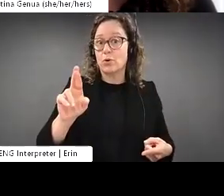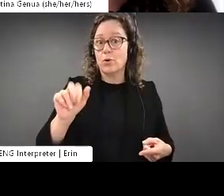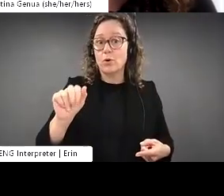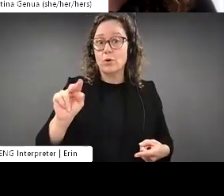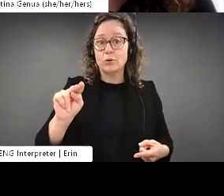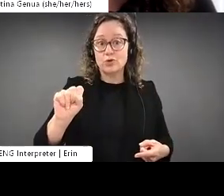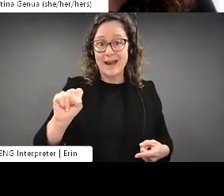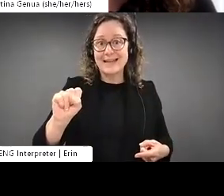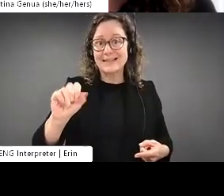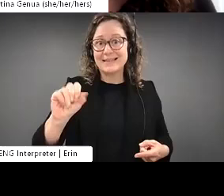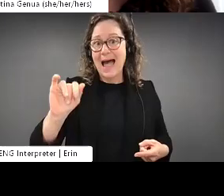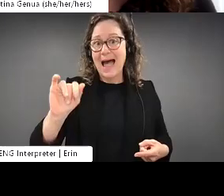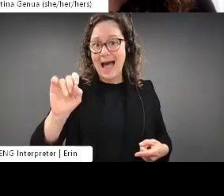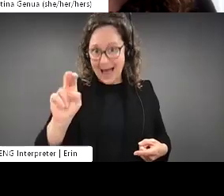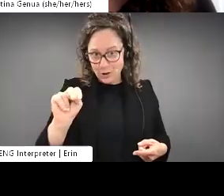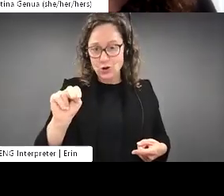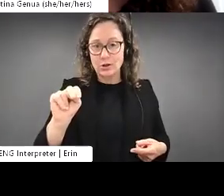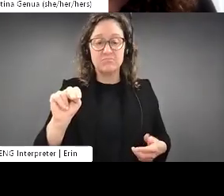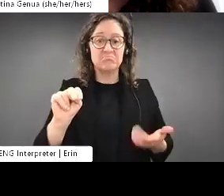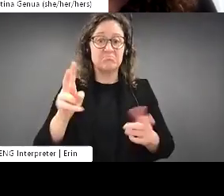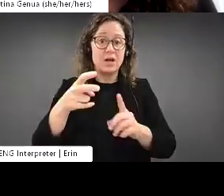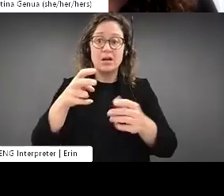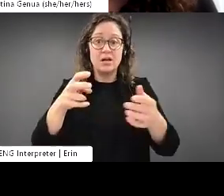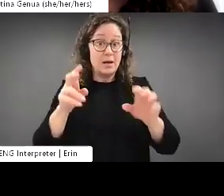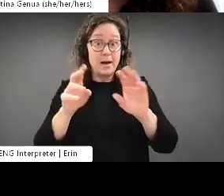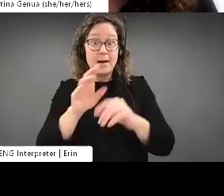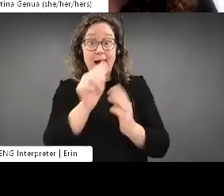money moves into or out of your bank account.